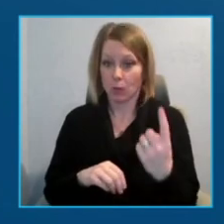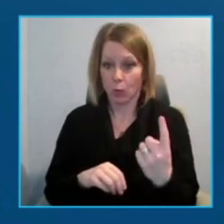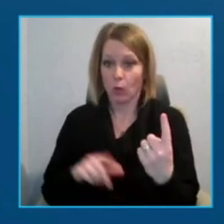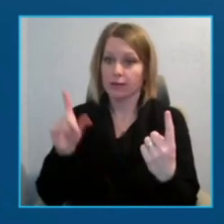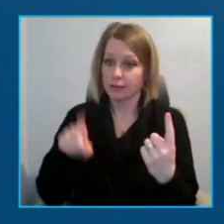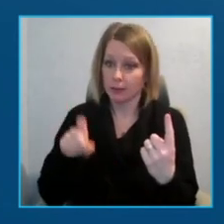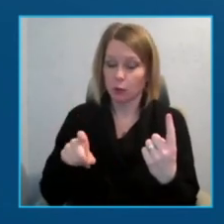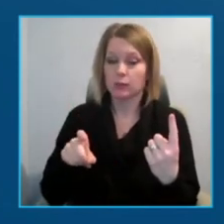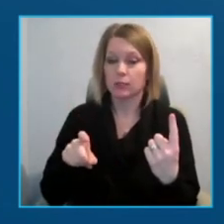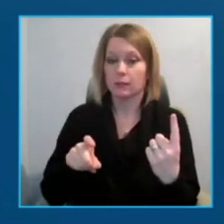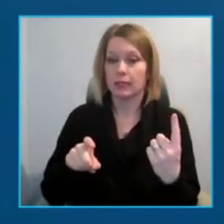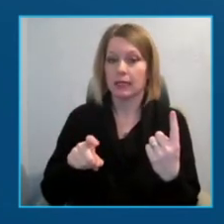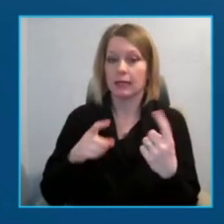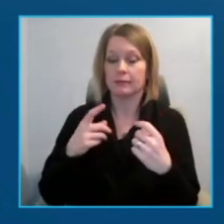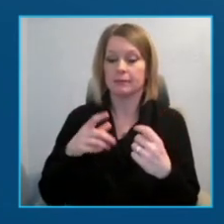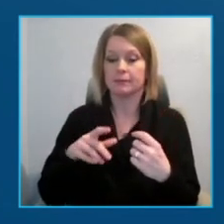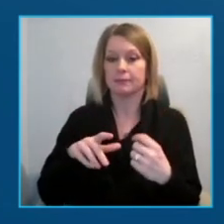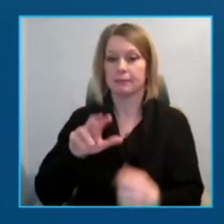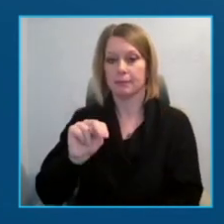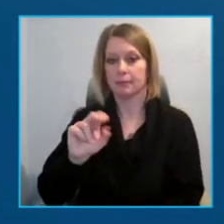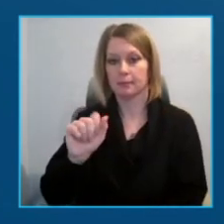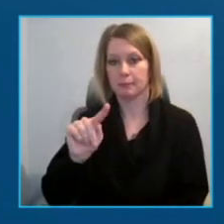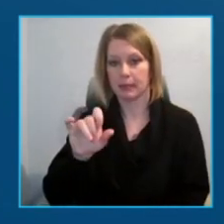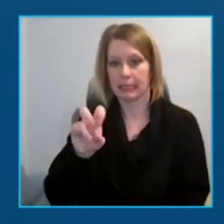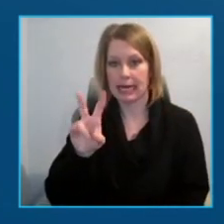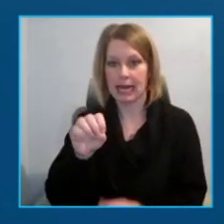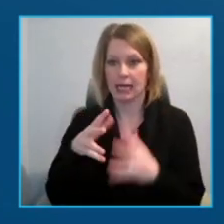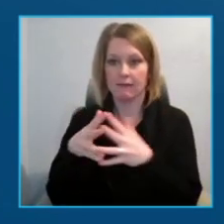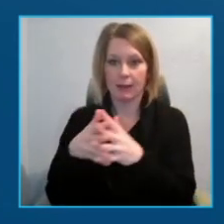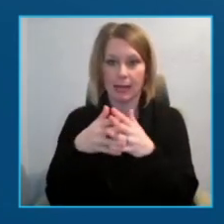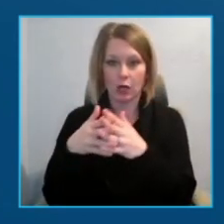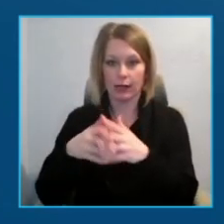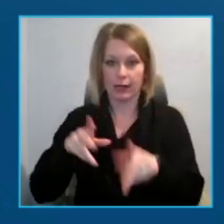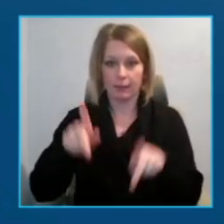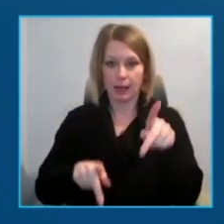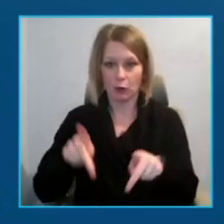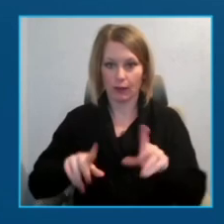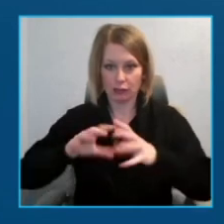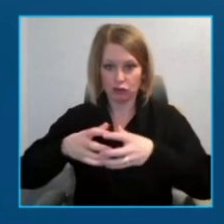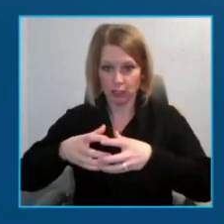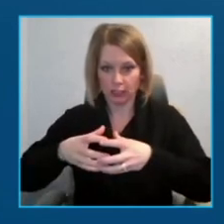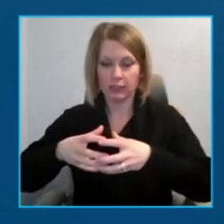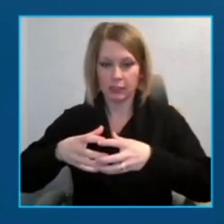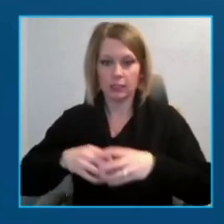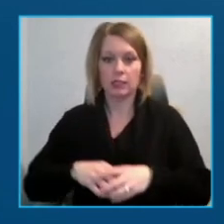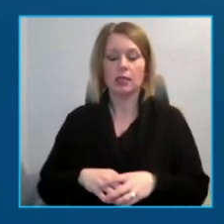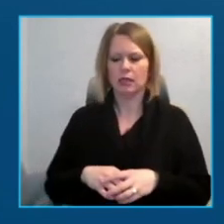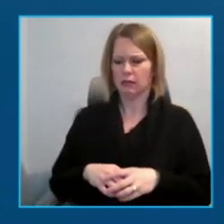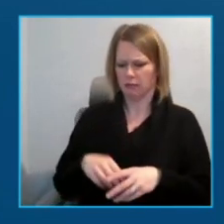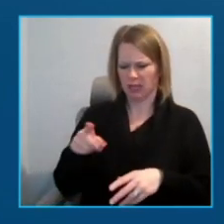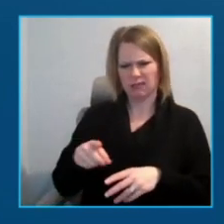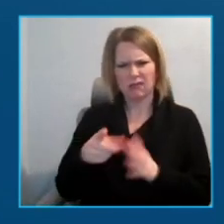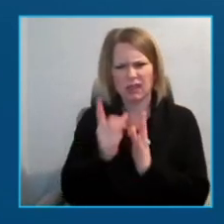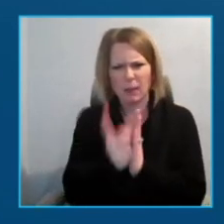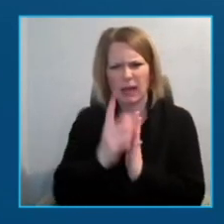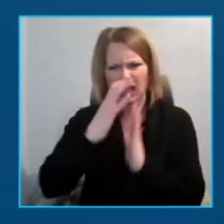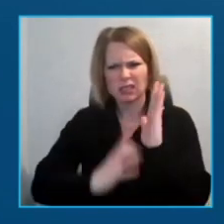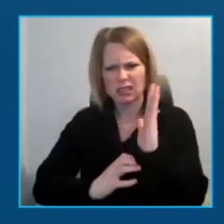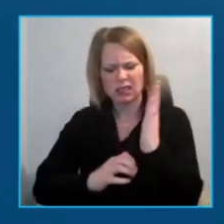population. And in looking at the minutes of the Bylaws Review Committee, I didn't see